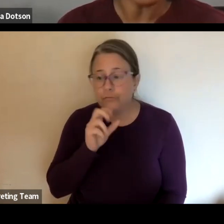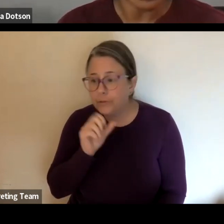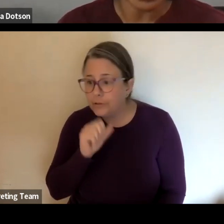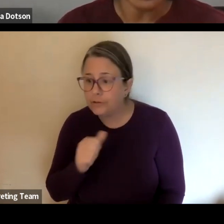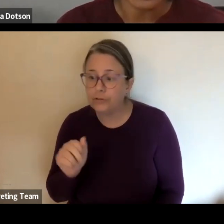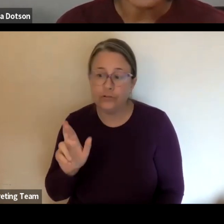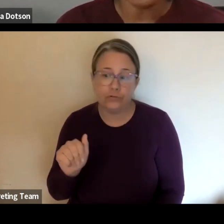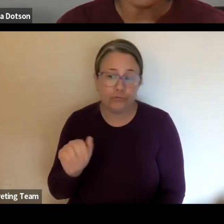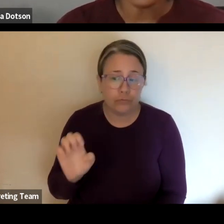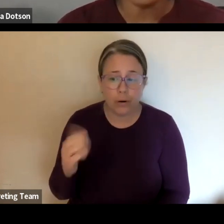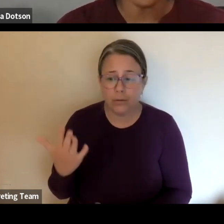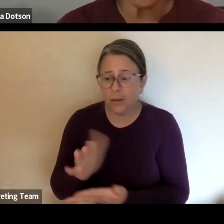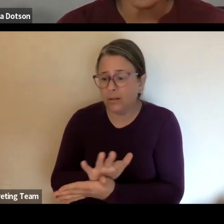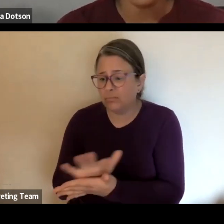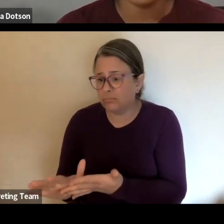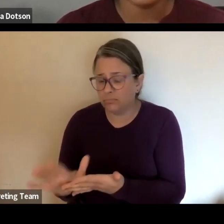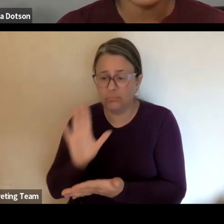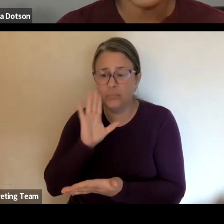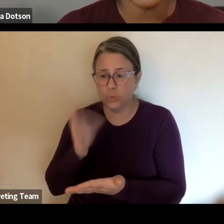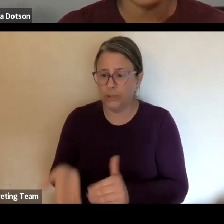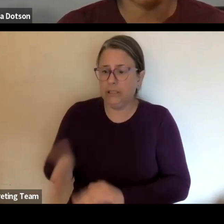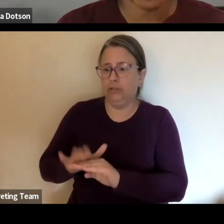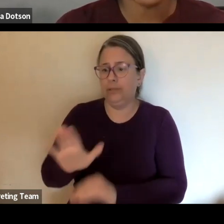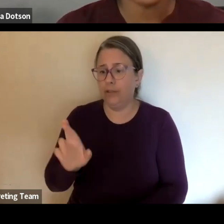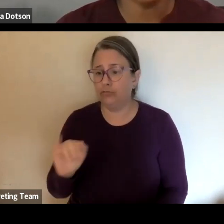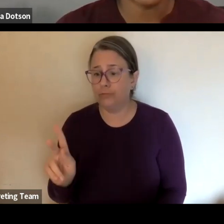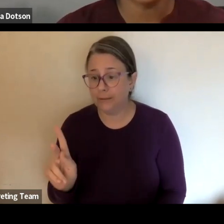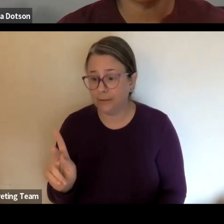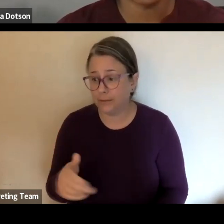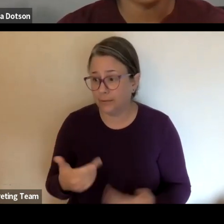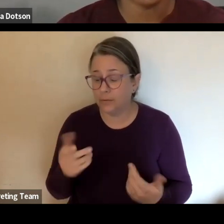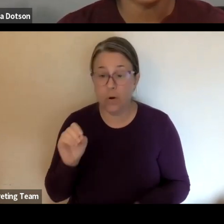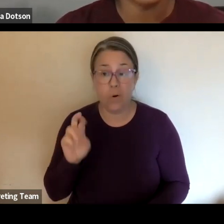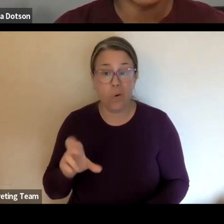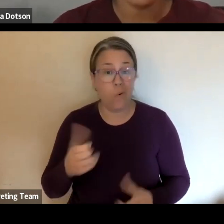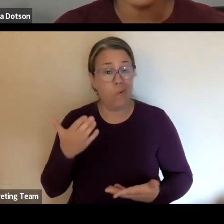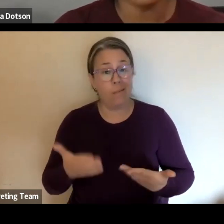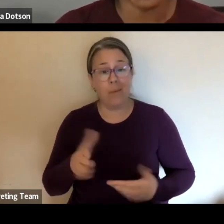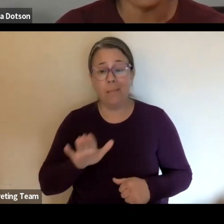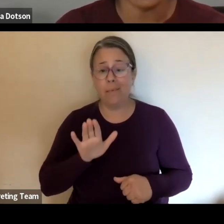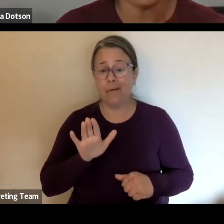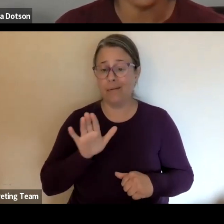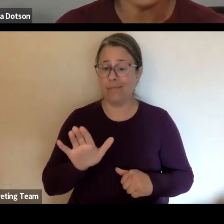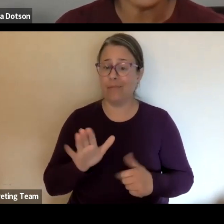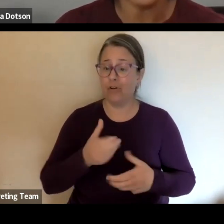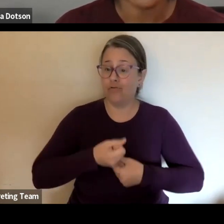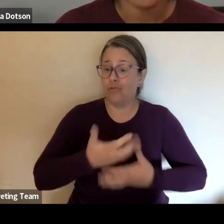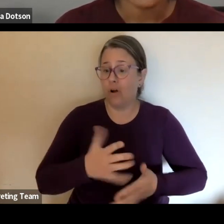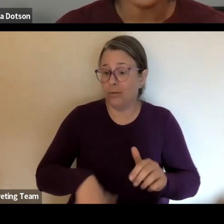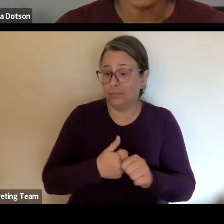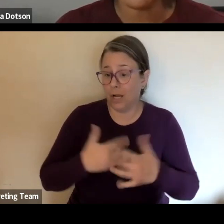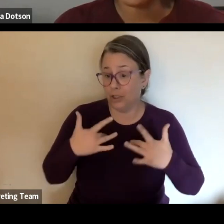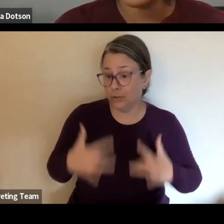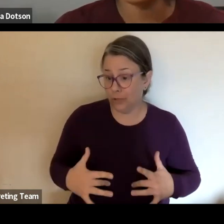the basis for their depression might be different, right? Someone who's older is more likely to have a vascular basis for the depression